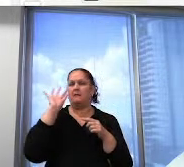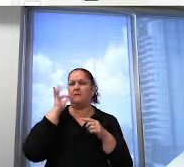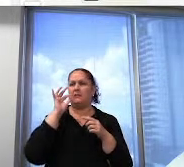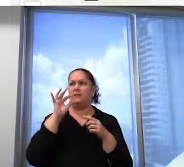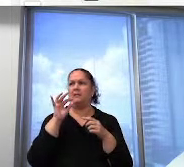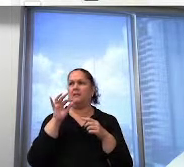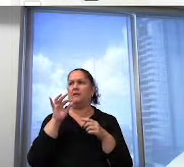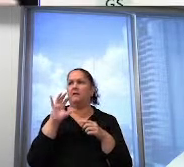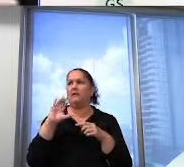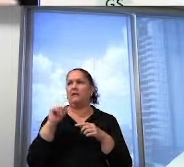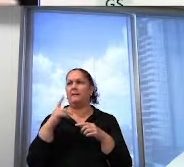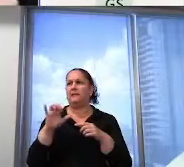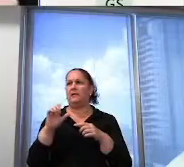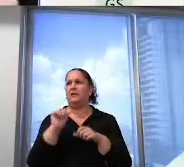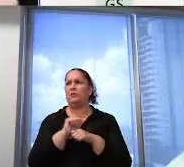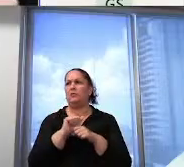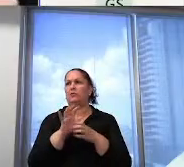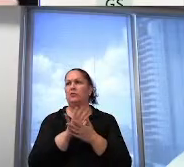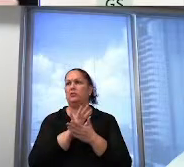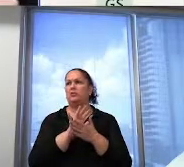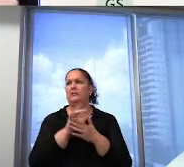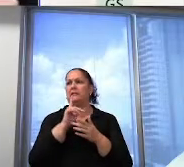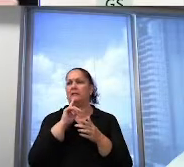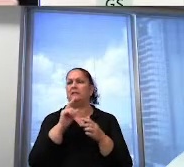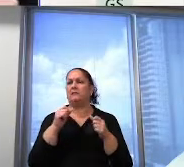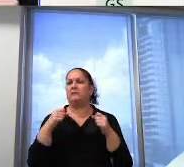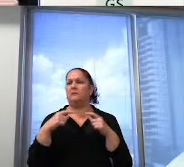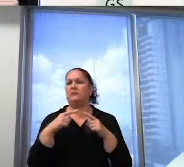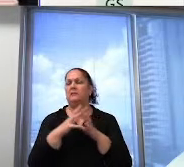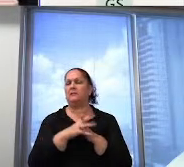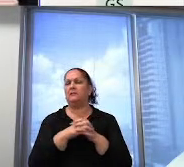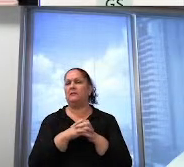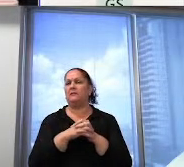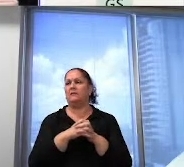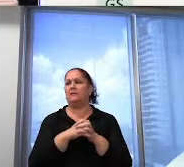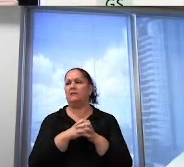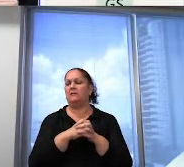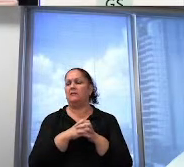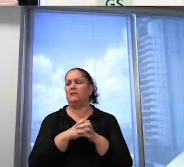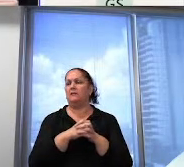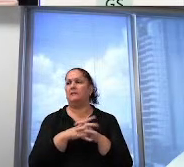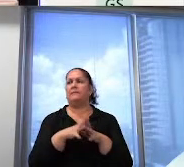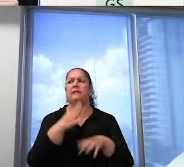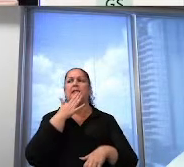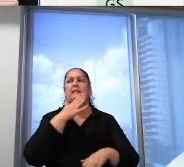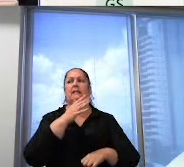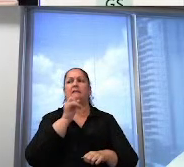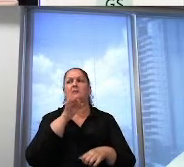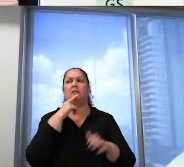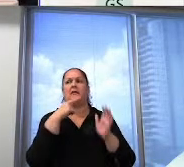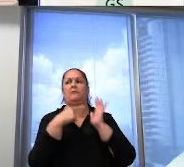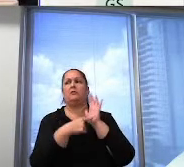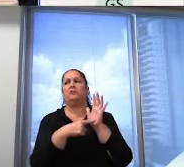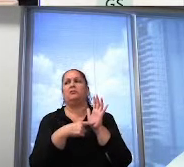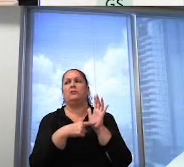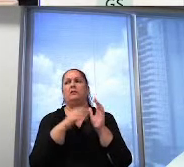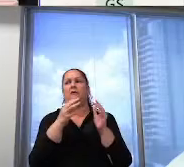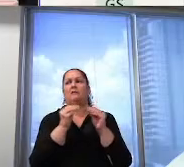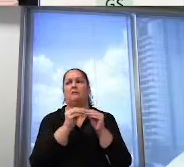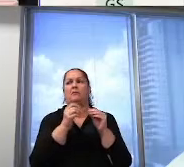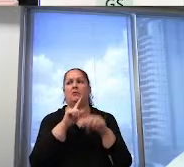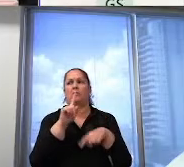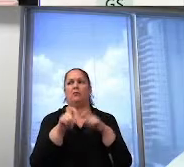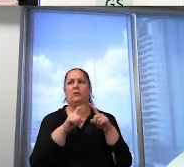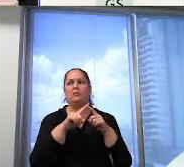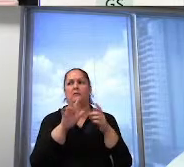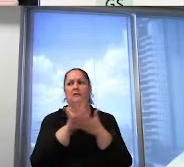non-federal capital worksheet and under the category of transmission line rebuild. That's where these accounts are coming from. Thank you. If it could be shown if you